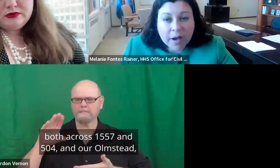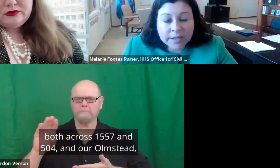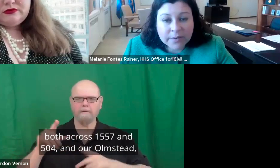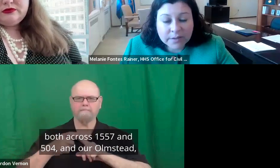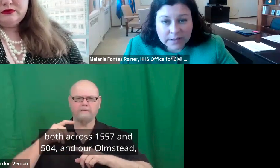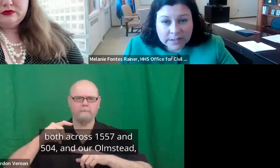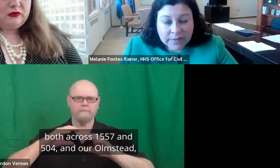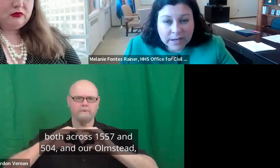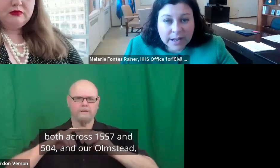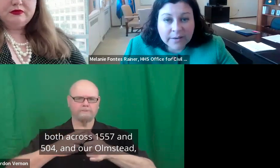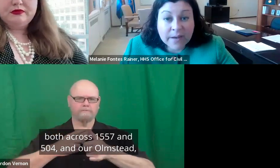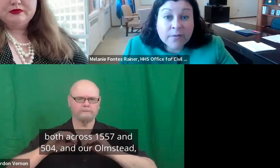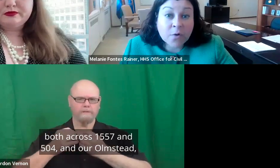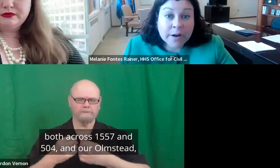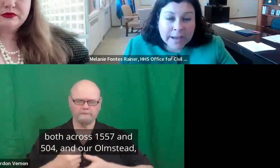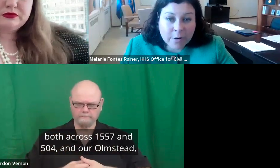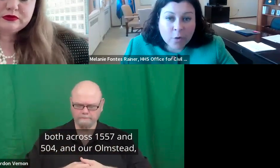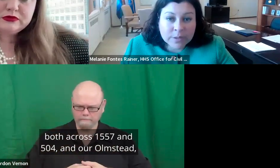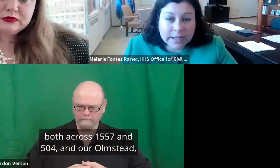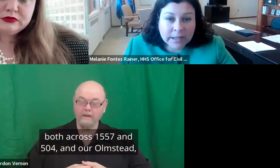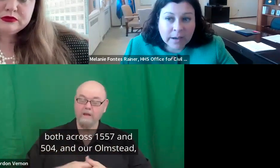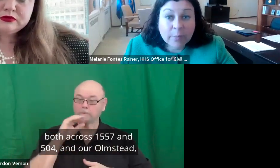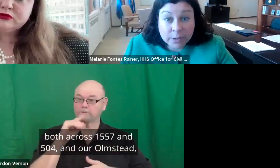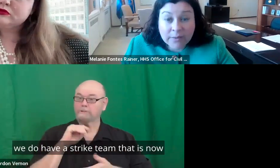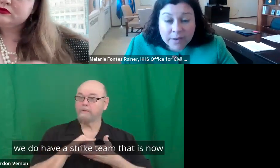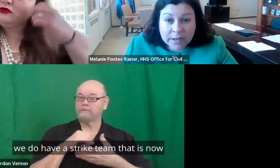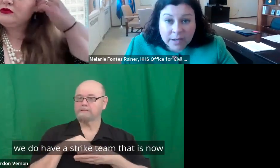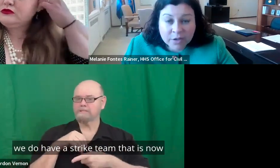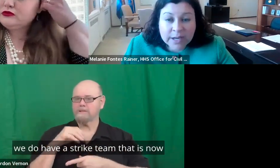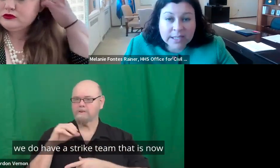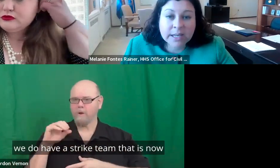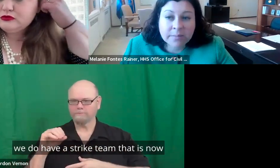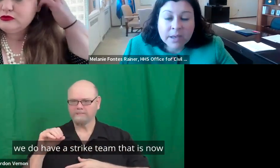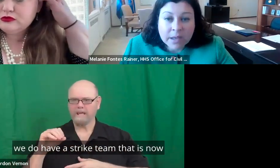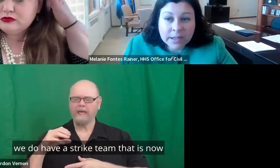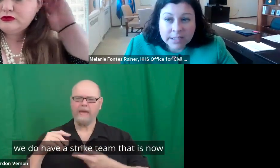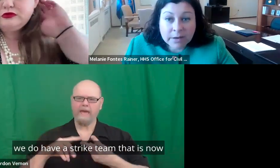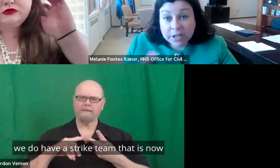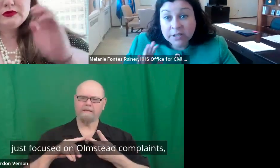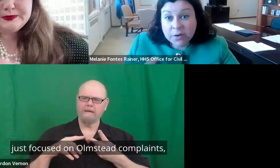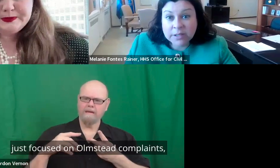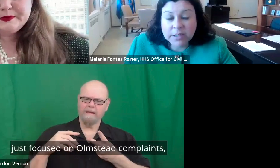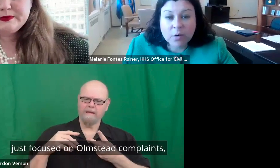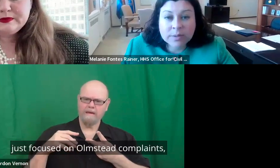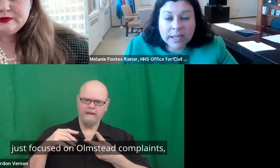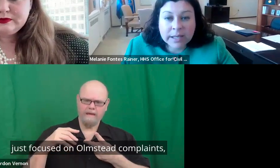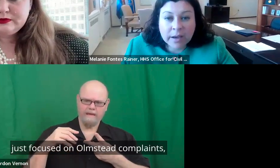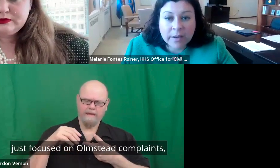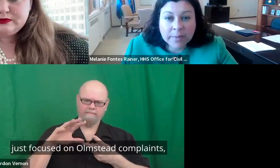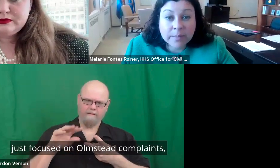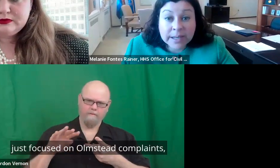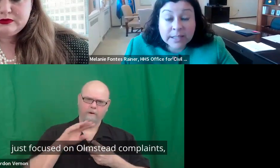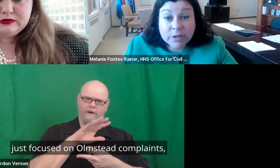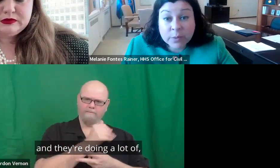both across 1557 and 504 and our Olmstead. We do have a strike team that is now just focused on